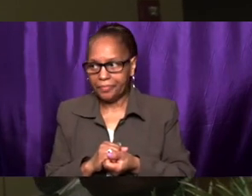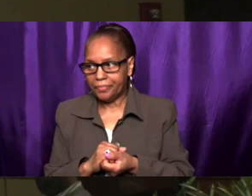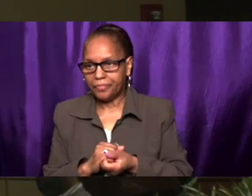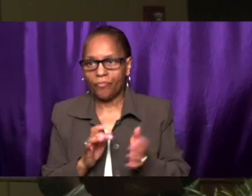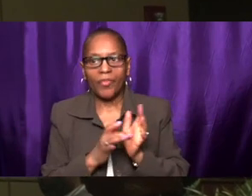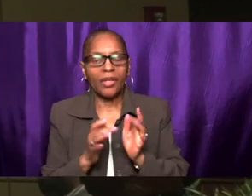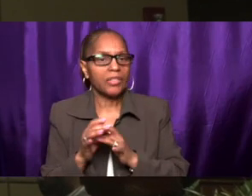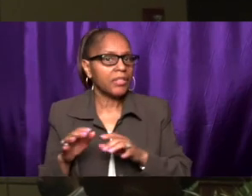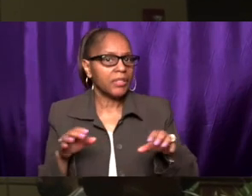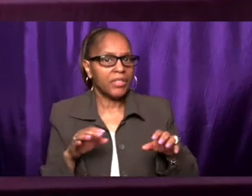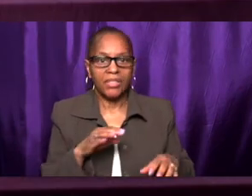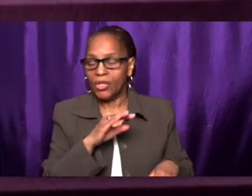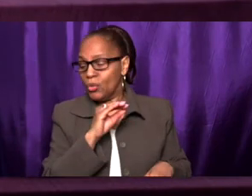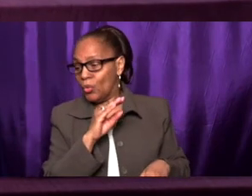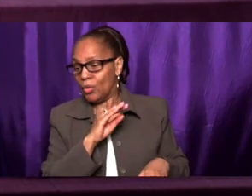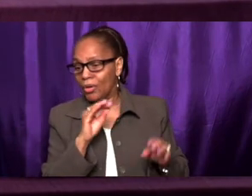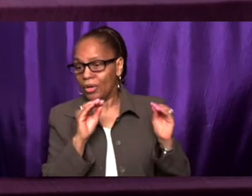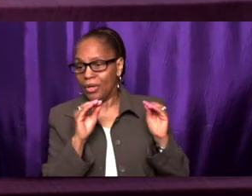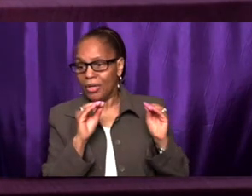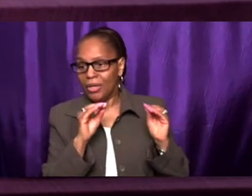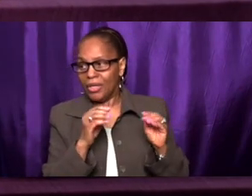Jesus doesn't ignore anything.